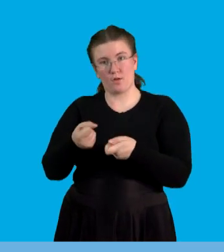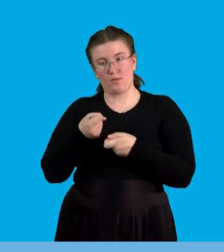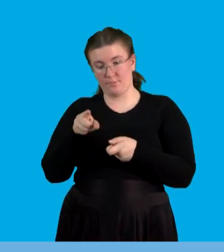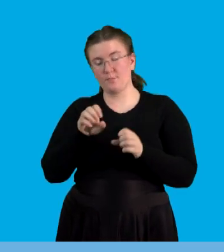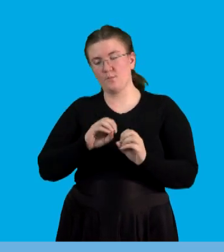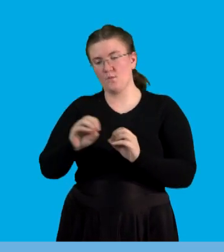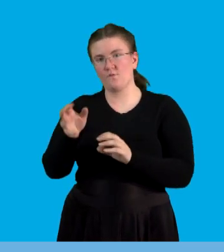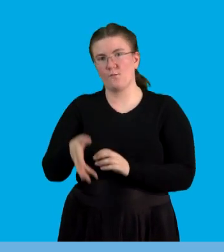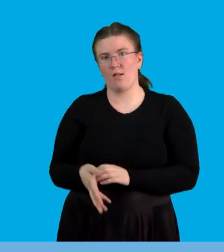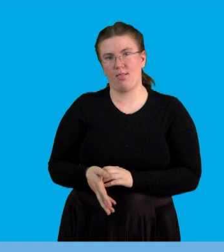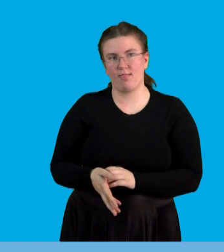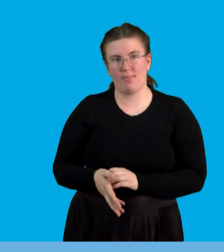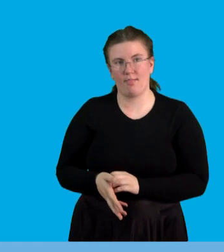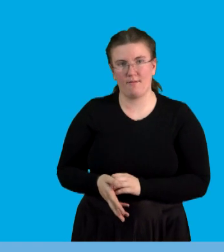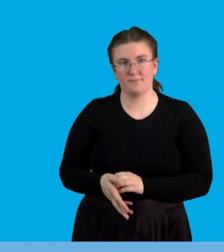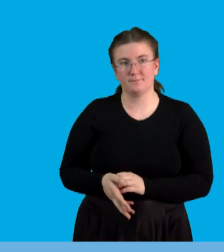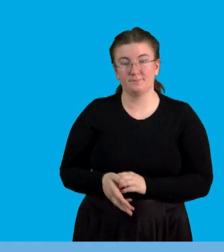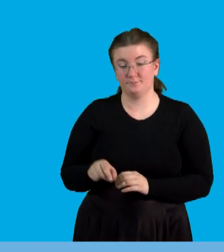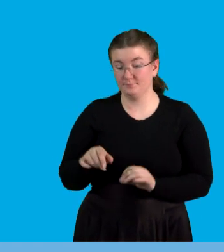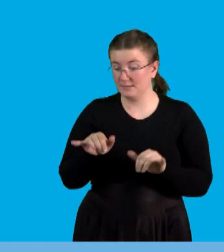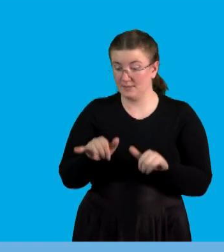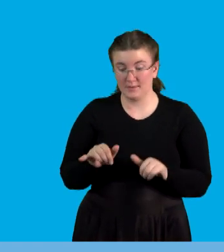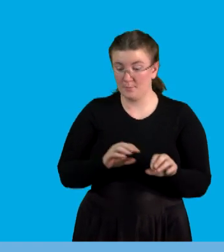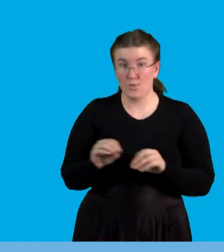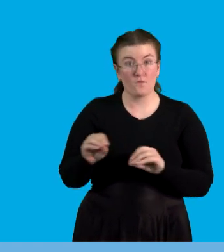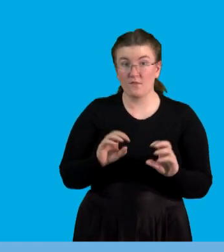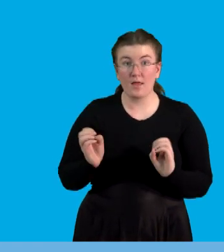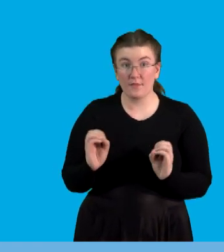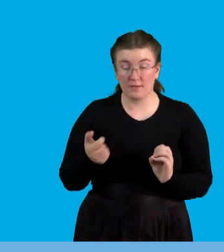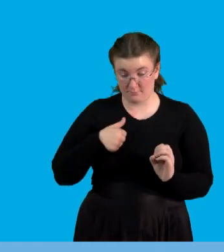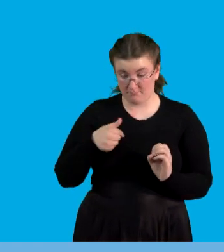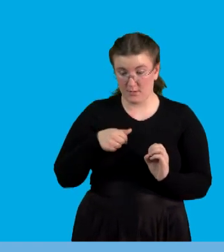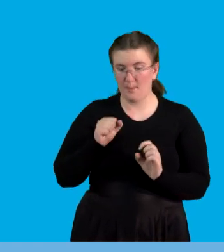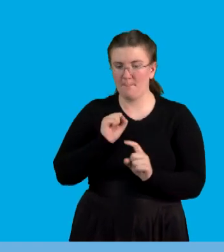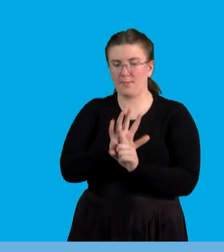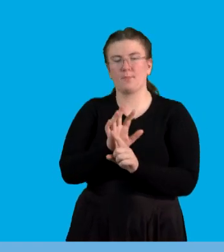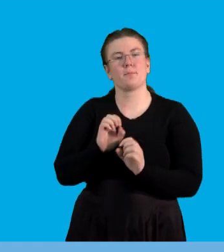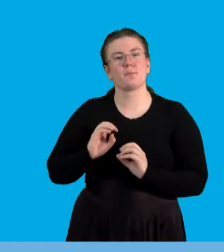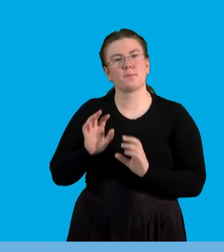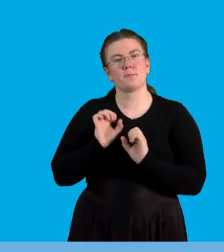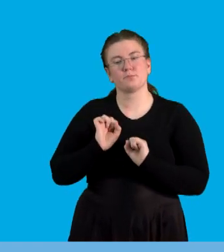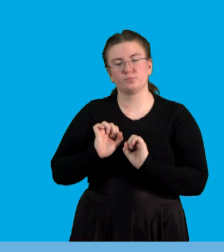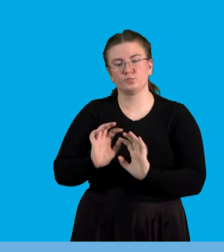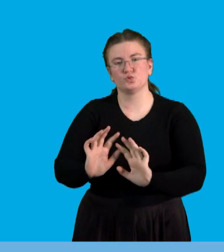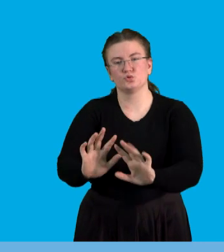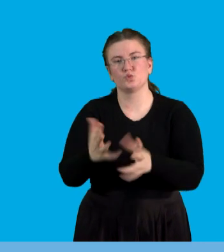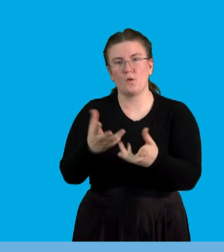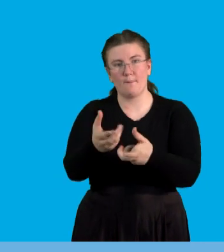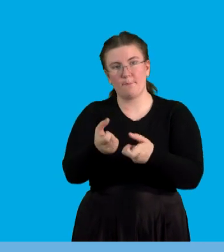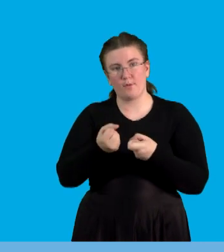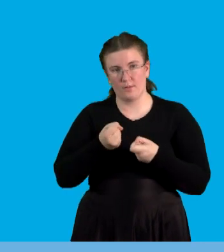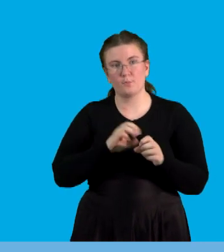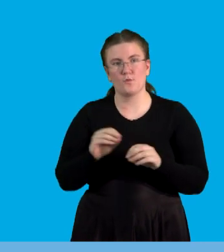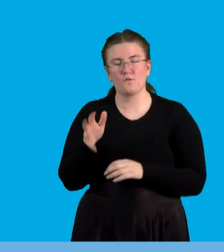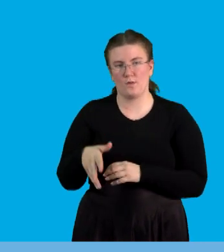then that object is going to move. If we have a stationary object, it's stationary, it's not moving. When I push it or when I pull it, it will start to